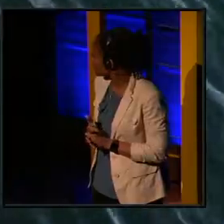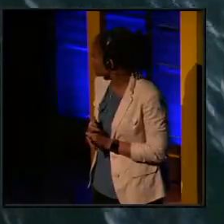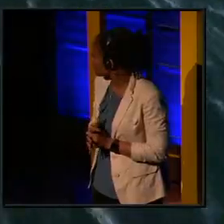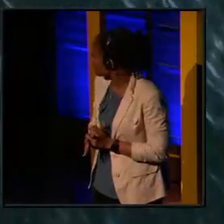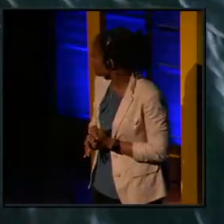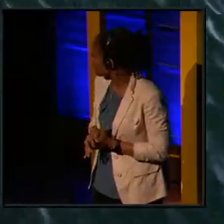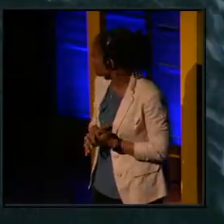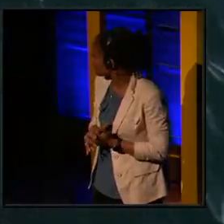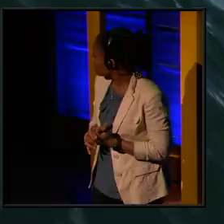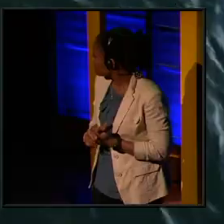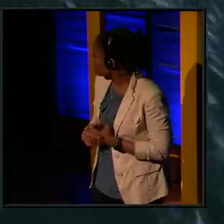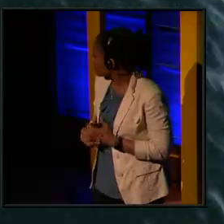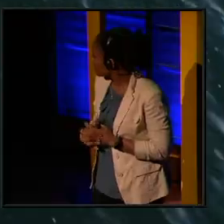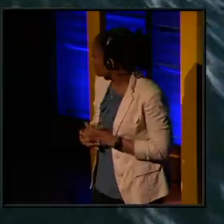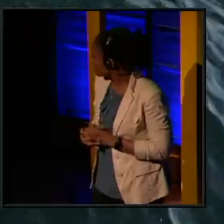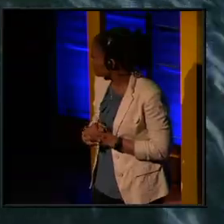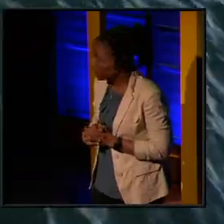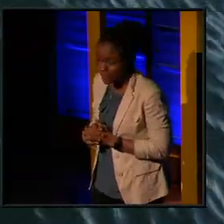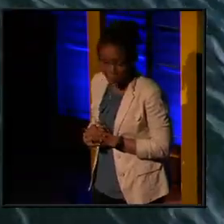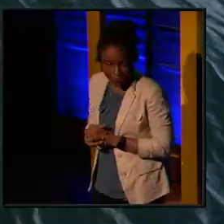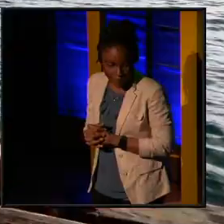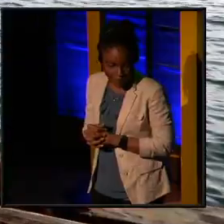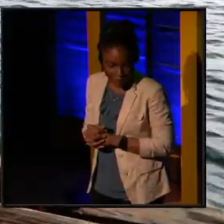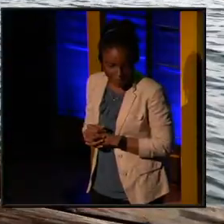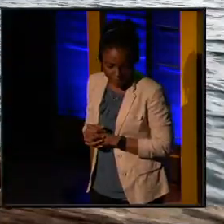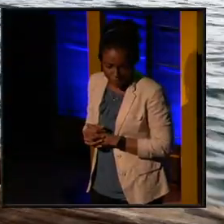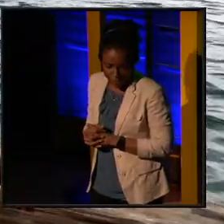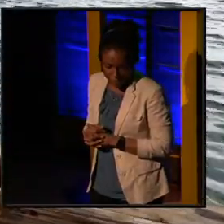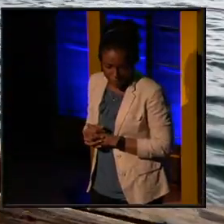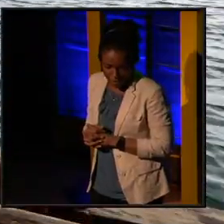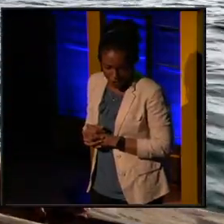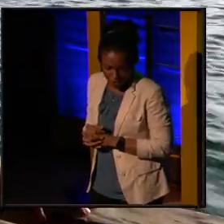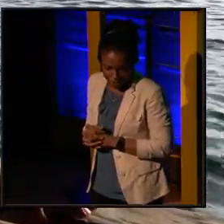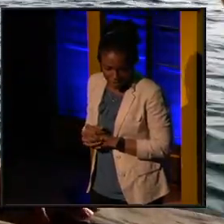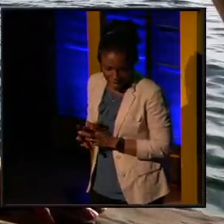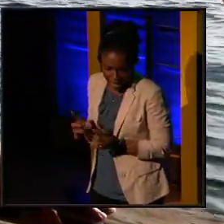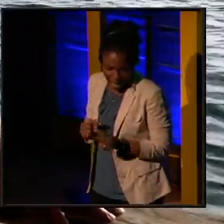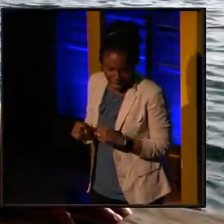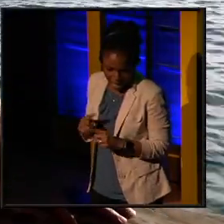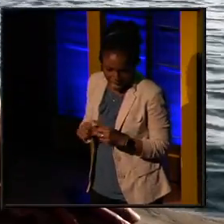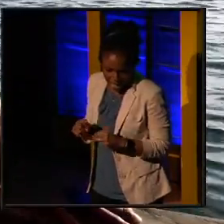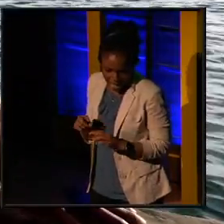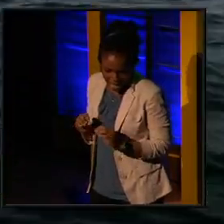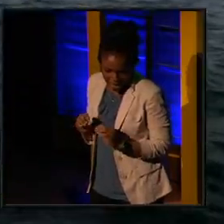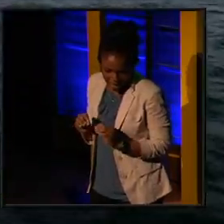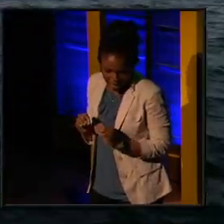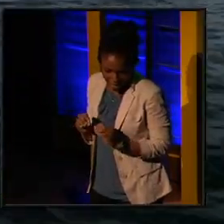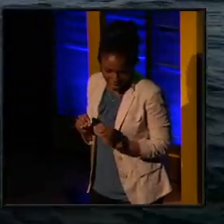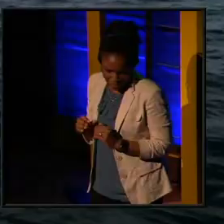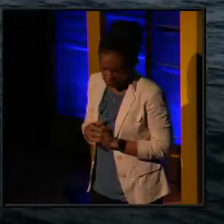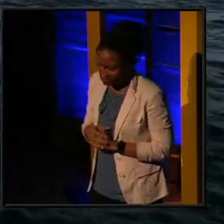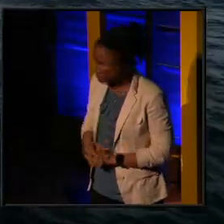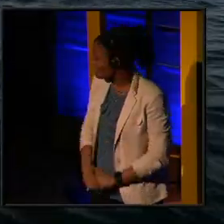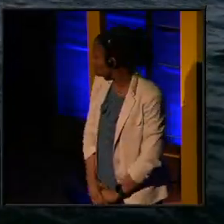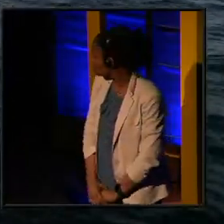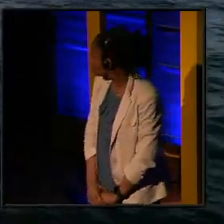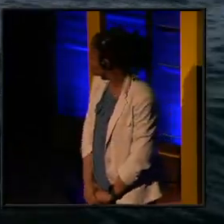Kuna wengi hawajui bahari ni nini. Najiona niko nyumbani nikiwa baharini.